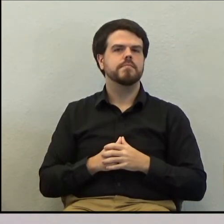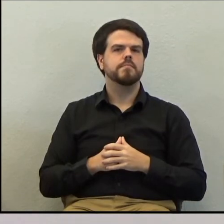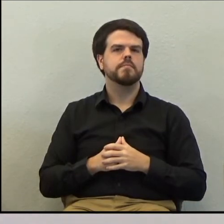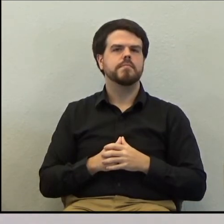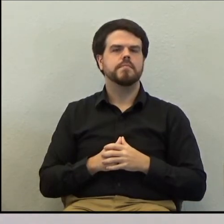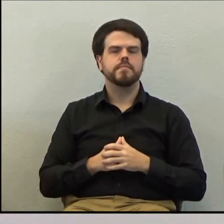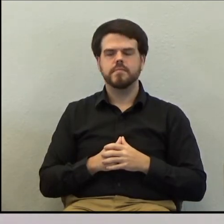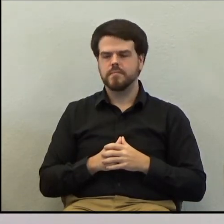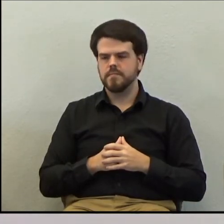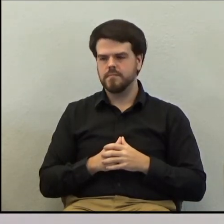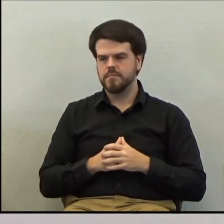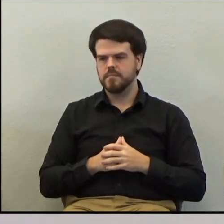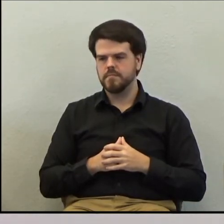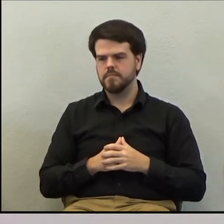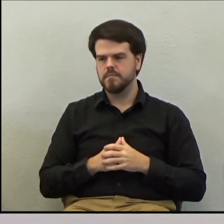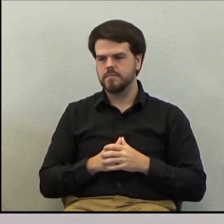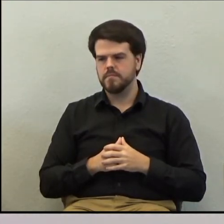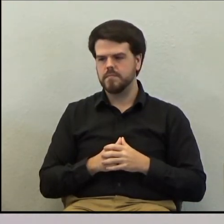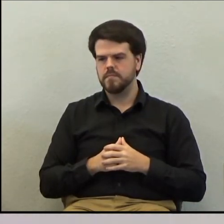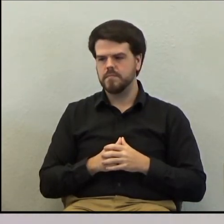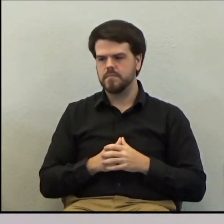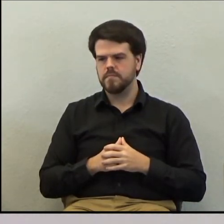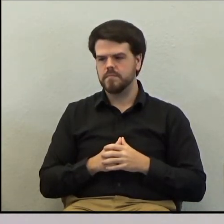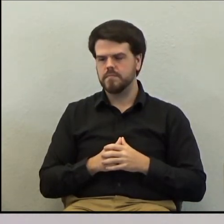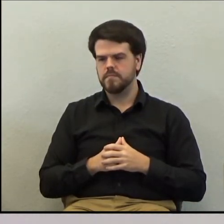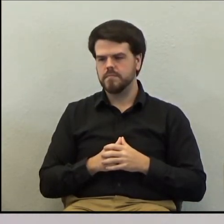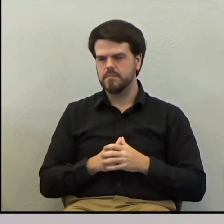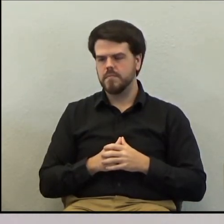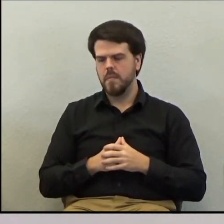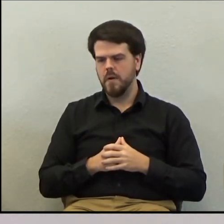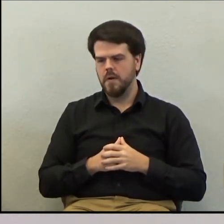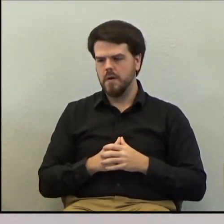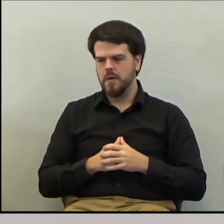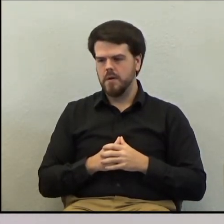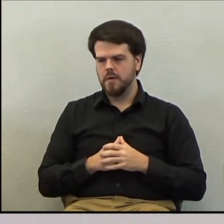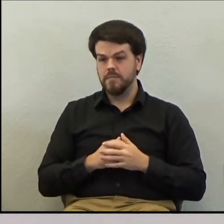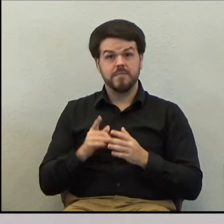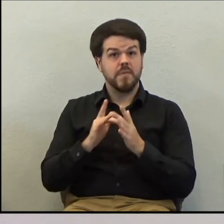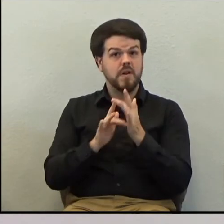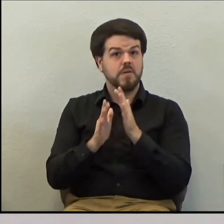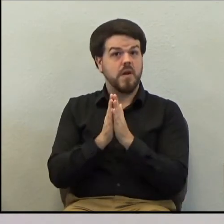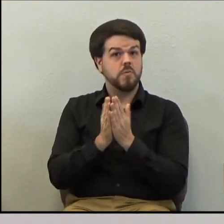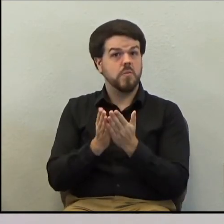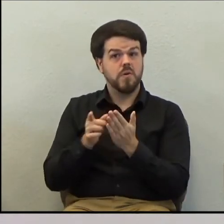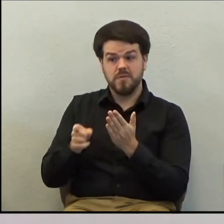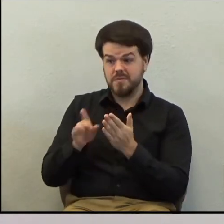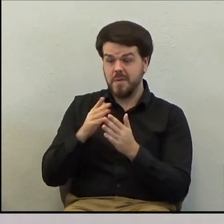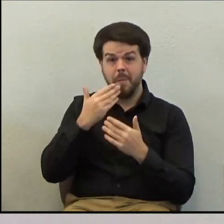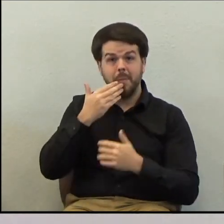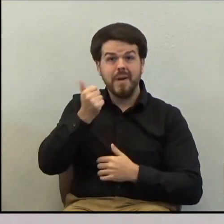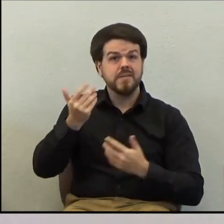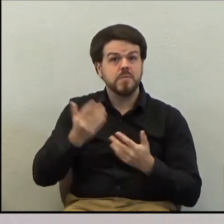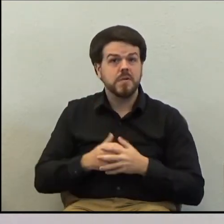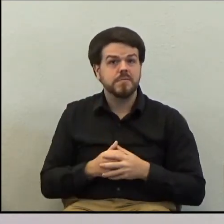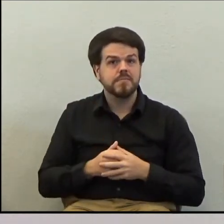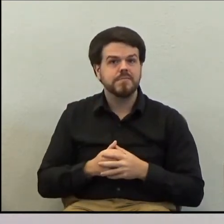The best thing about the hard copy of God's word, it tells us about Jesus Christ.